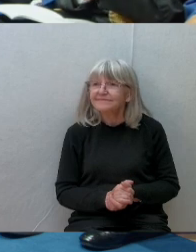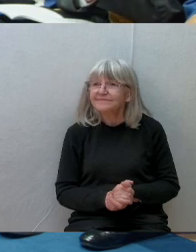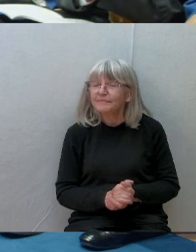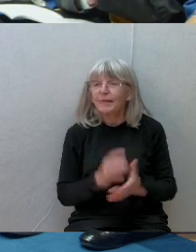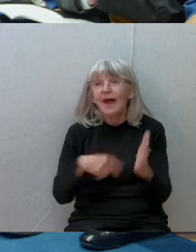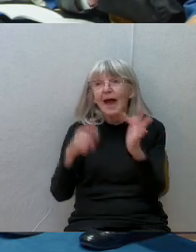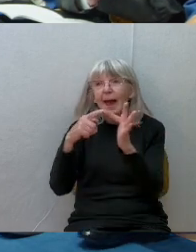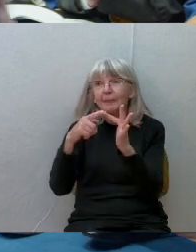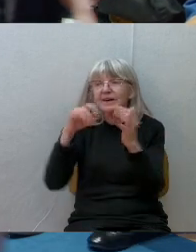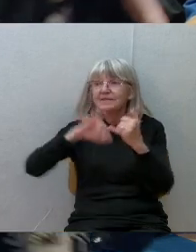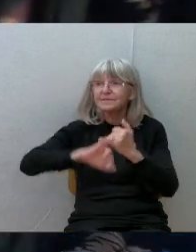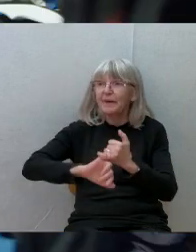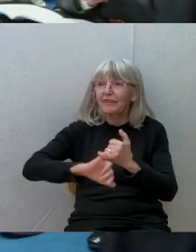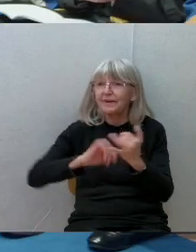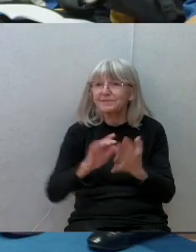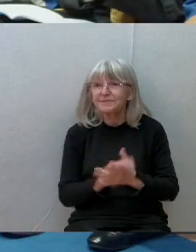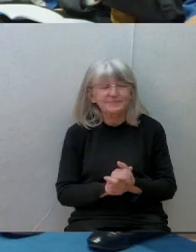Emma Smith.